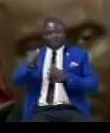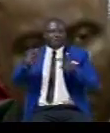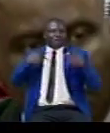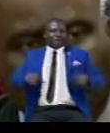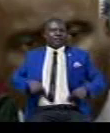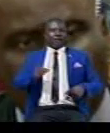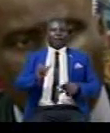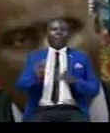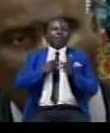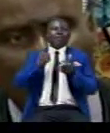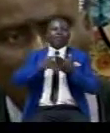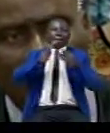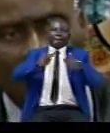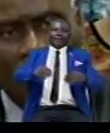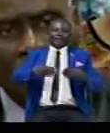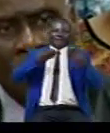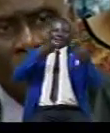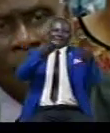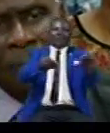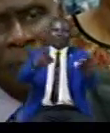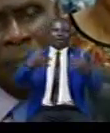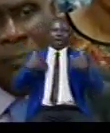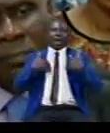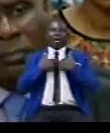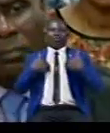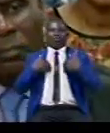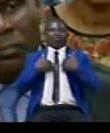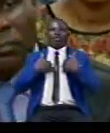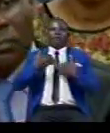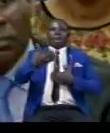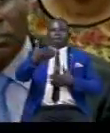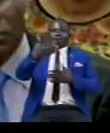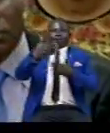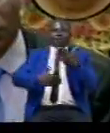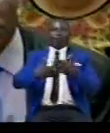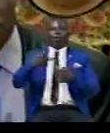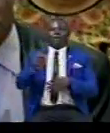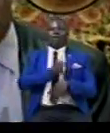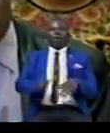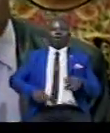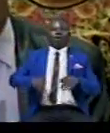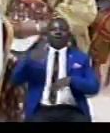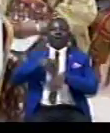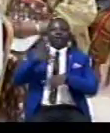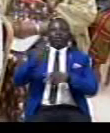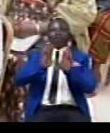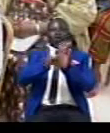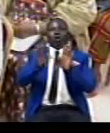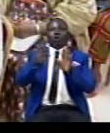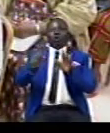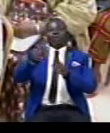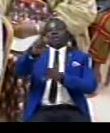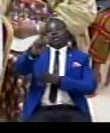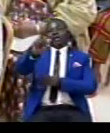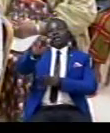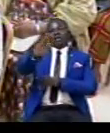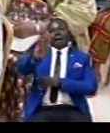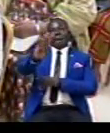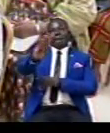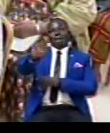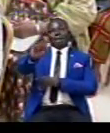then present the animals before the Lord at the door of the tabernacle. And then the two